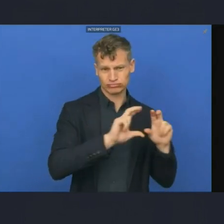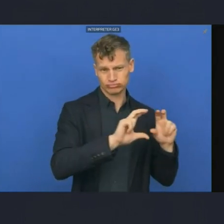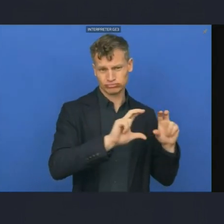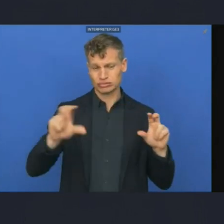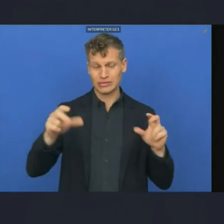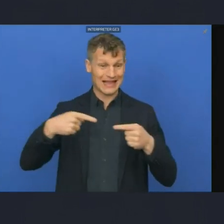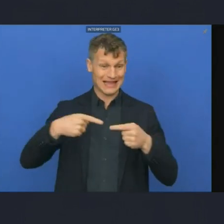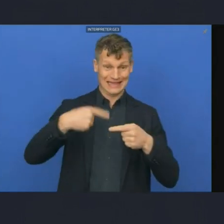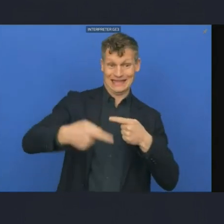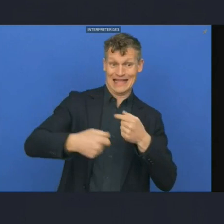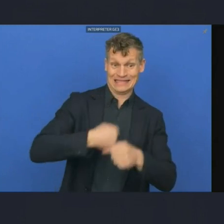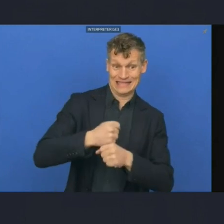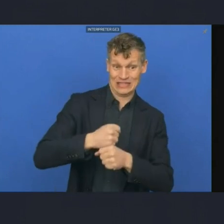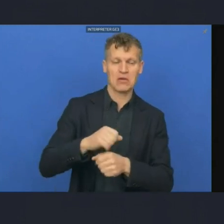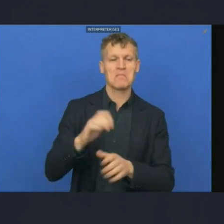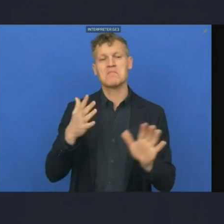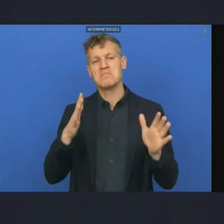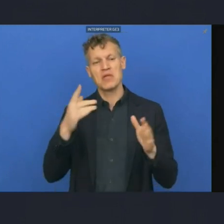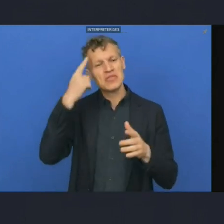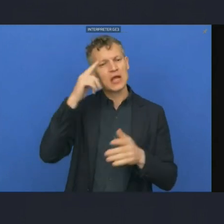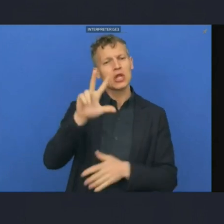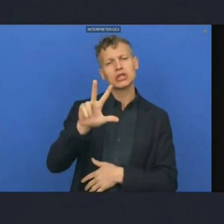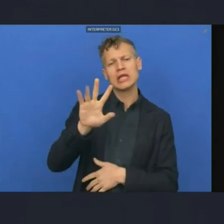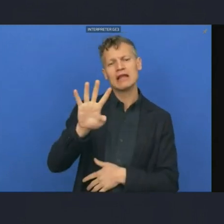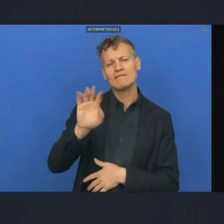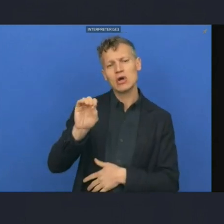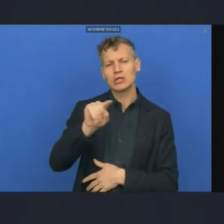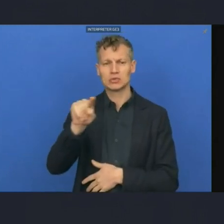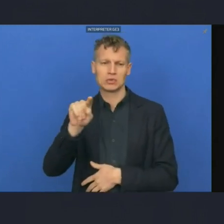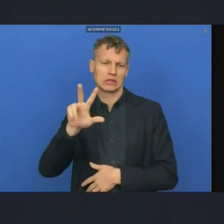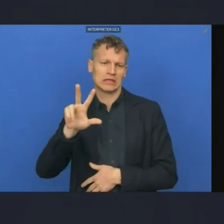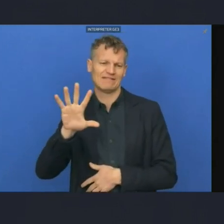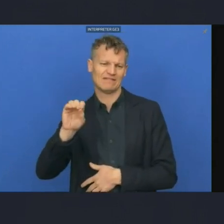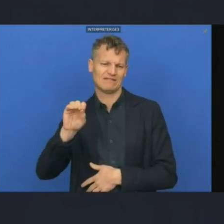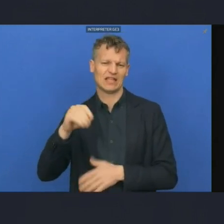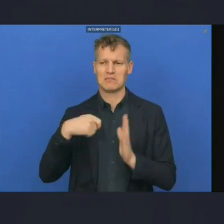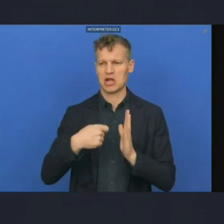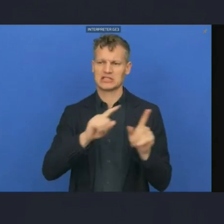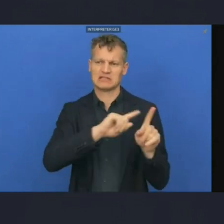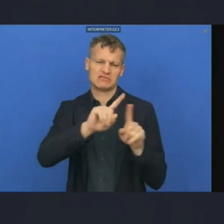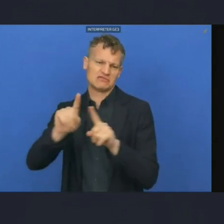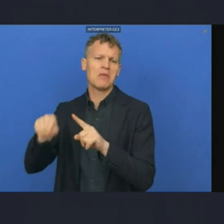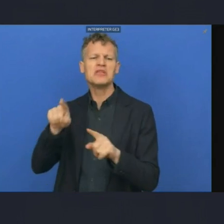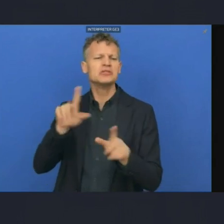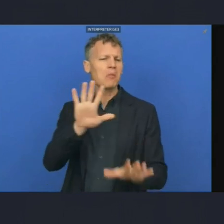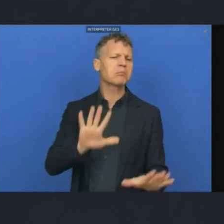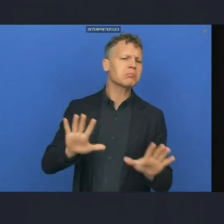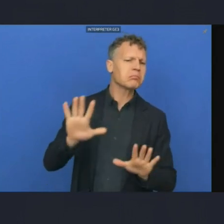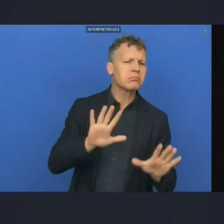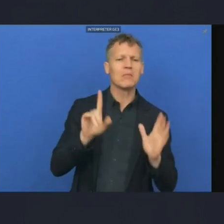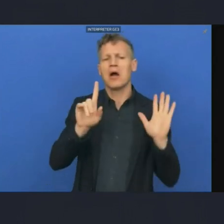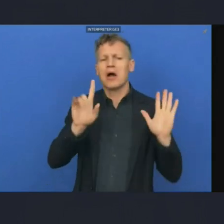350. These are approximations, of course. Huh? So first message, more money, more